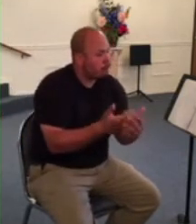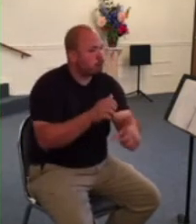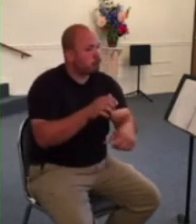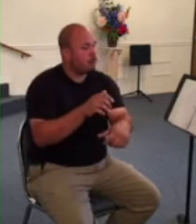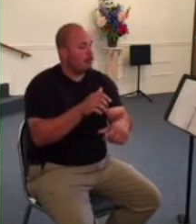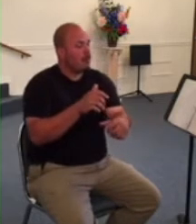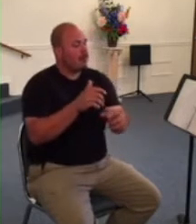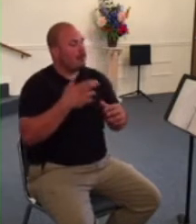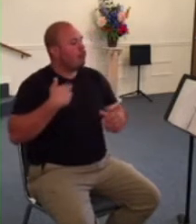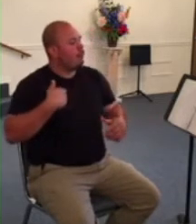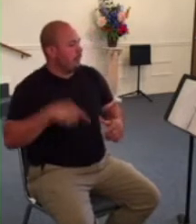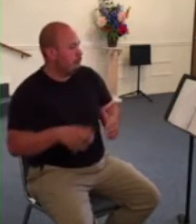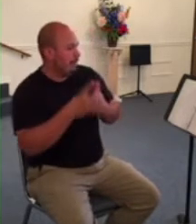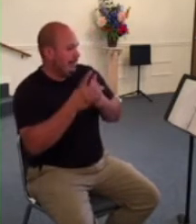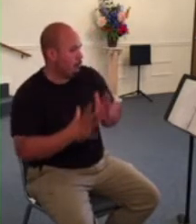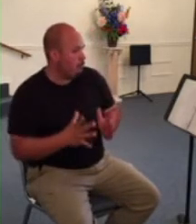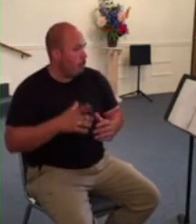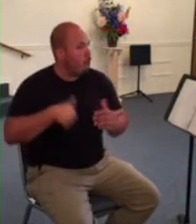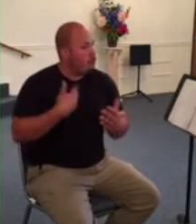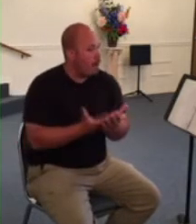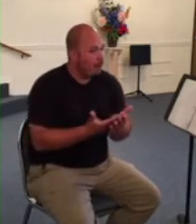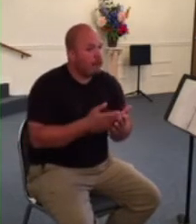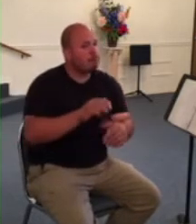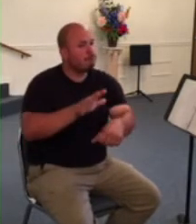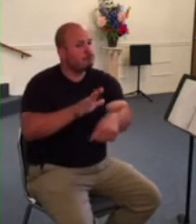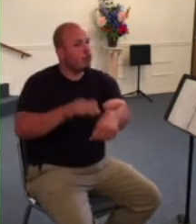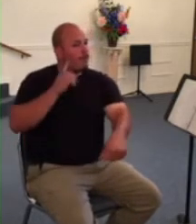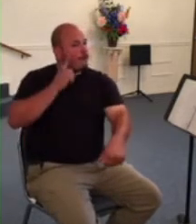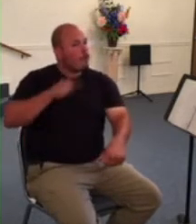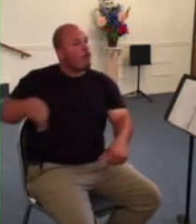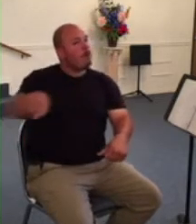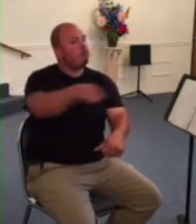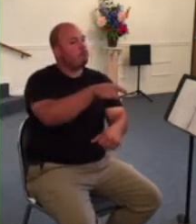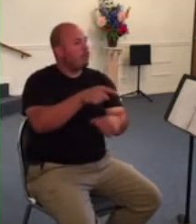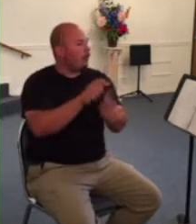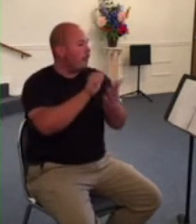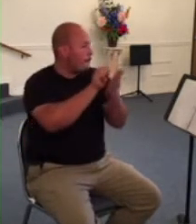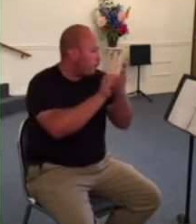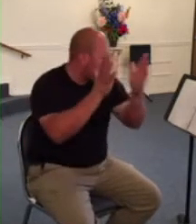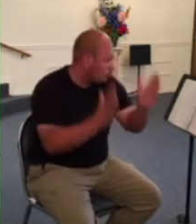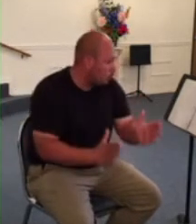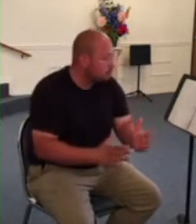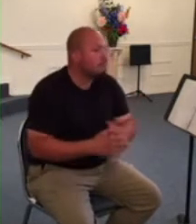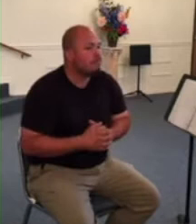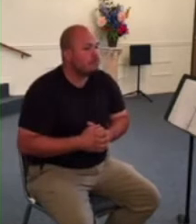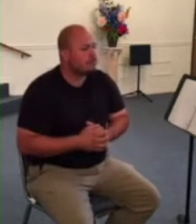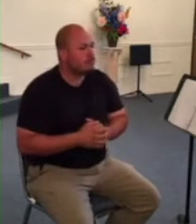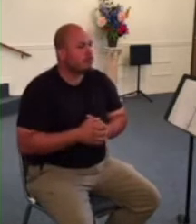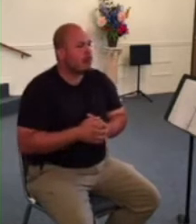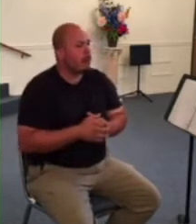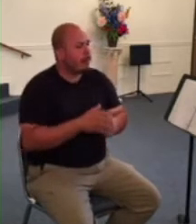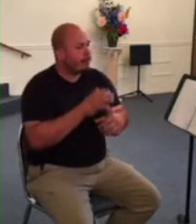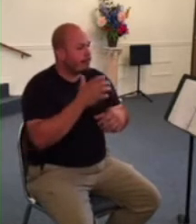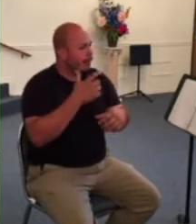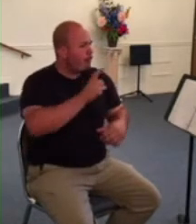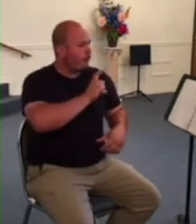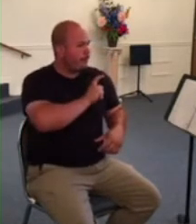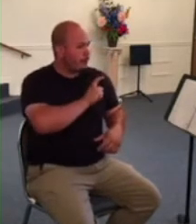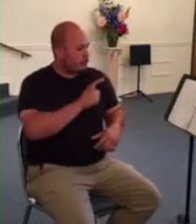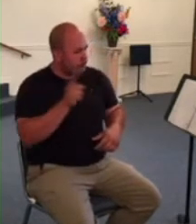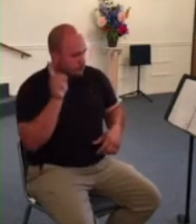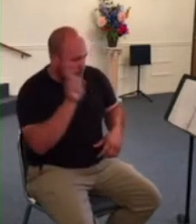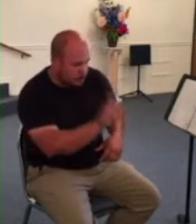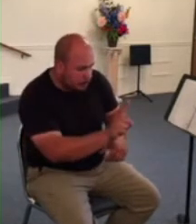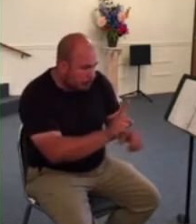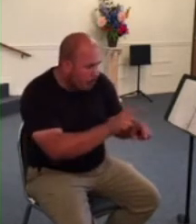israel and sent to the jail for the apostles but on arriving at the jail the officers did not find them there so they went back and